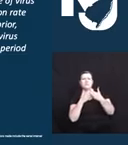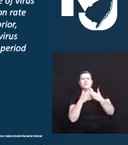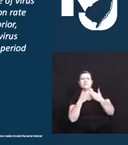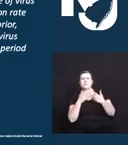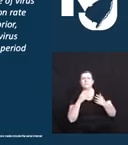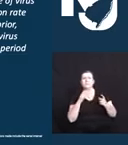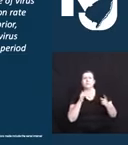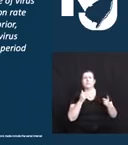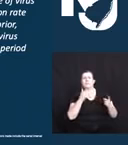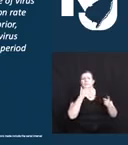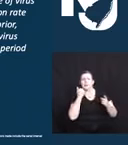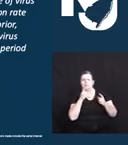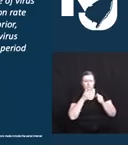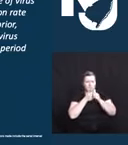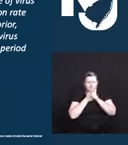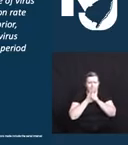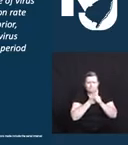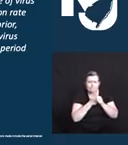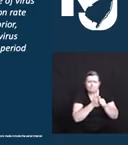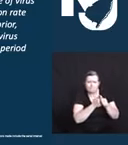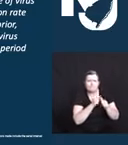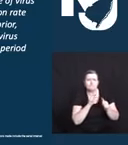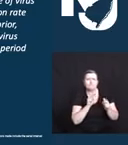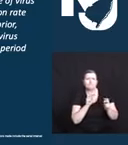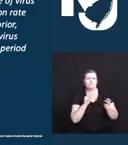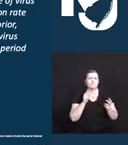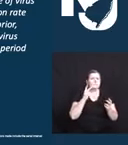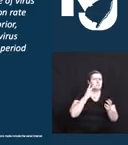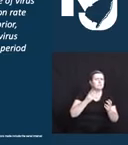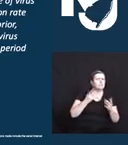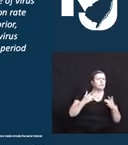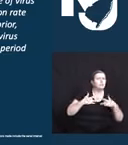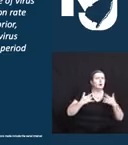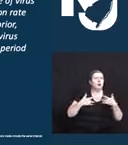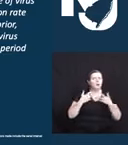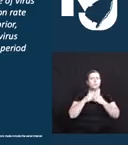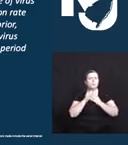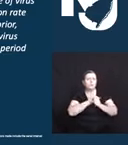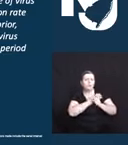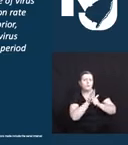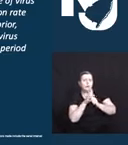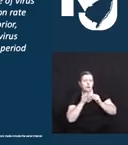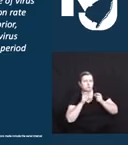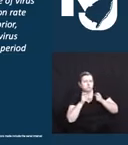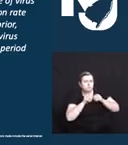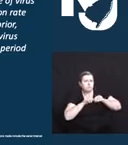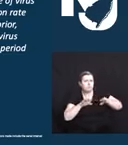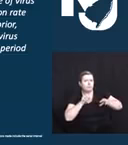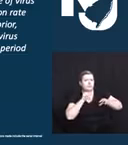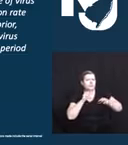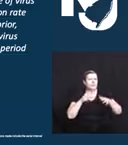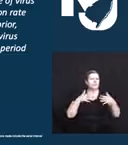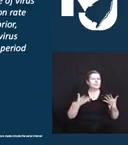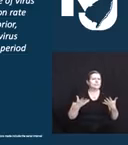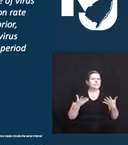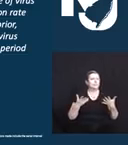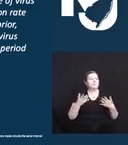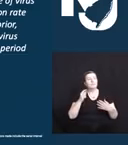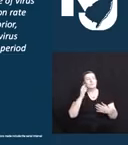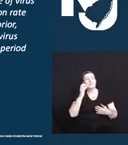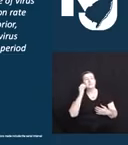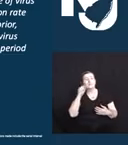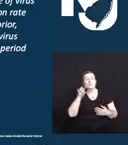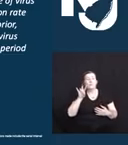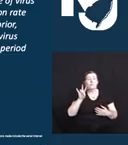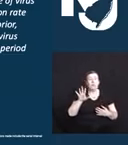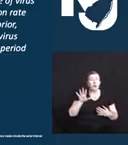for tracking COVID-19 spread. Where both of these numbers sit today, that tells us that about the great work that millions of you